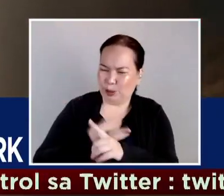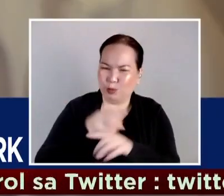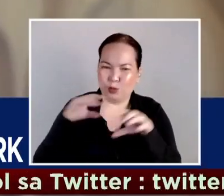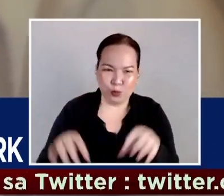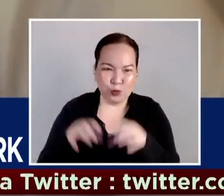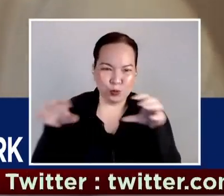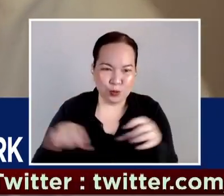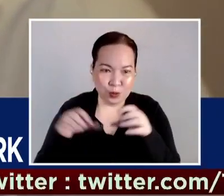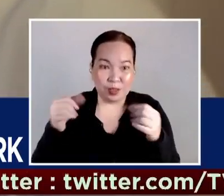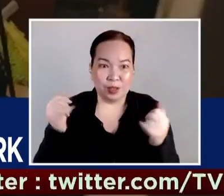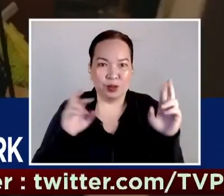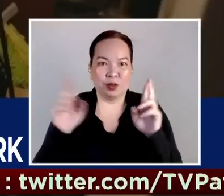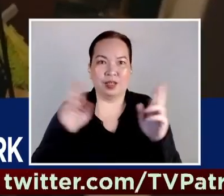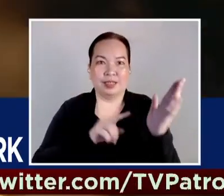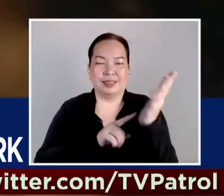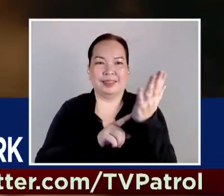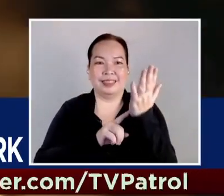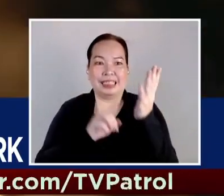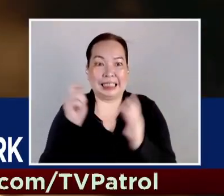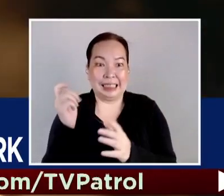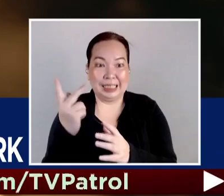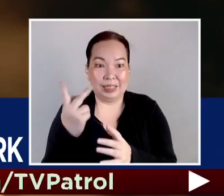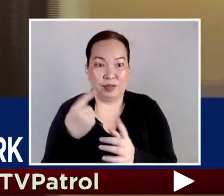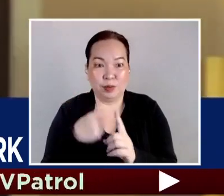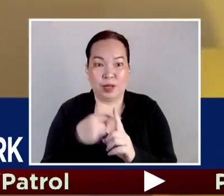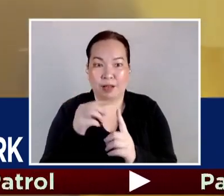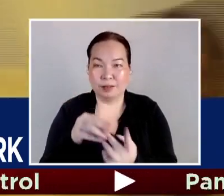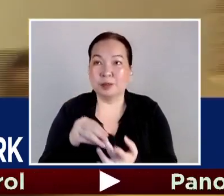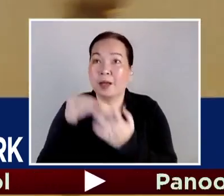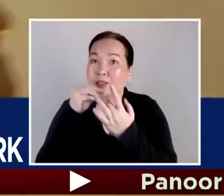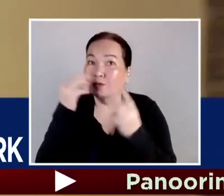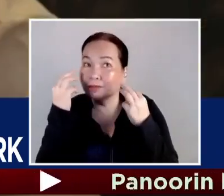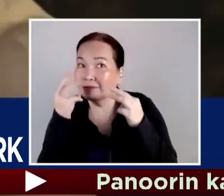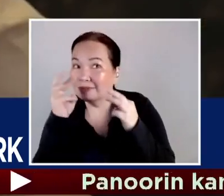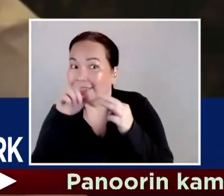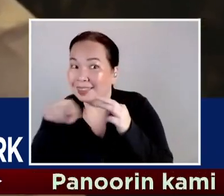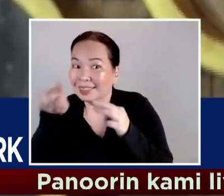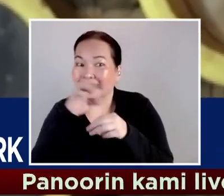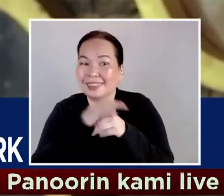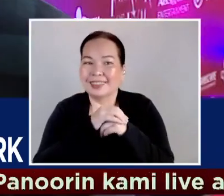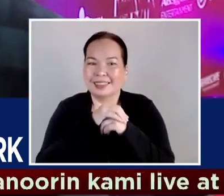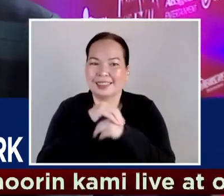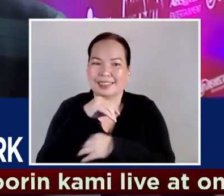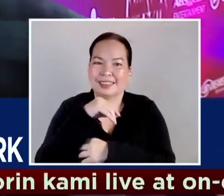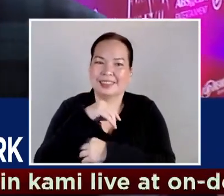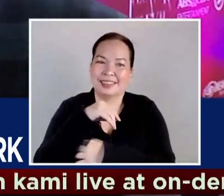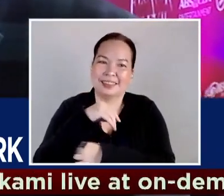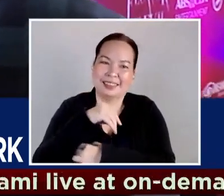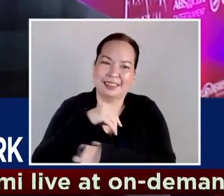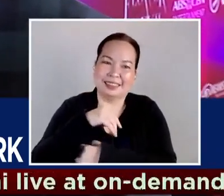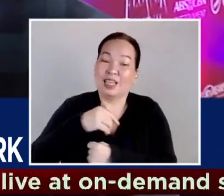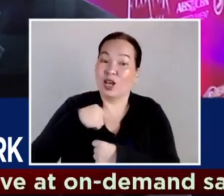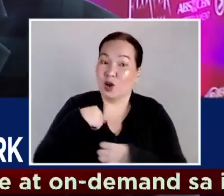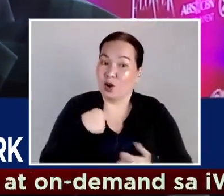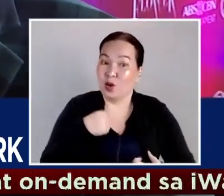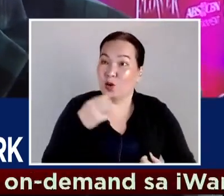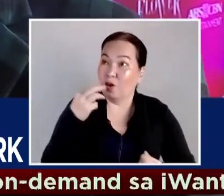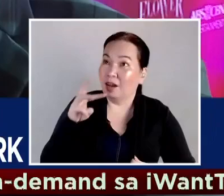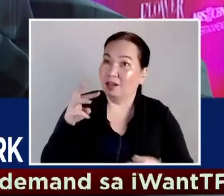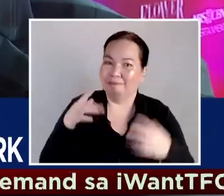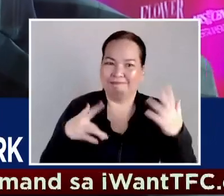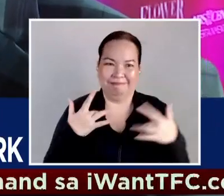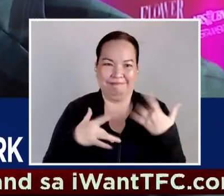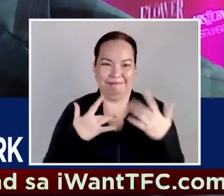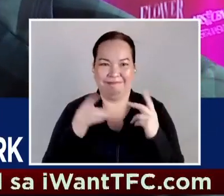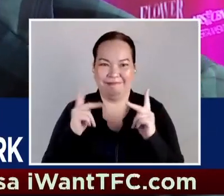finally ito makikita pa namin. We have this special screening and yeah, it's so nerve-wracking. I got kilig when they told me it was going to be her